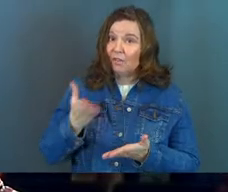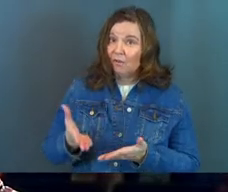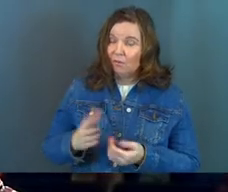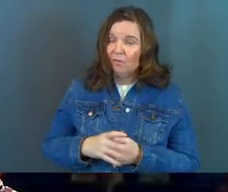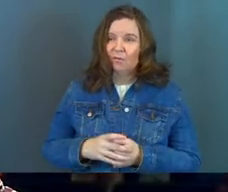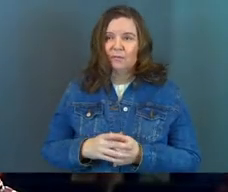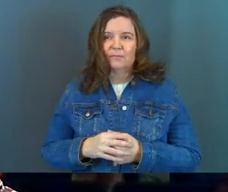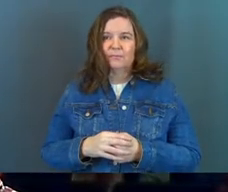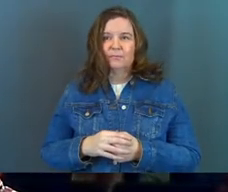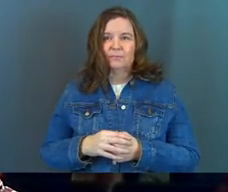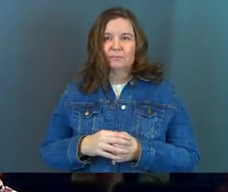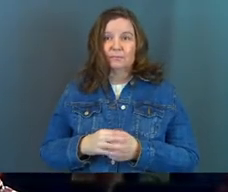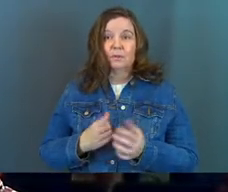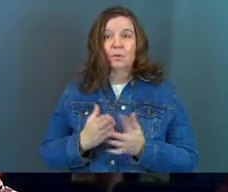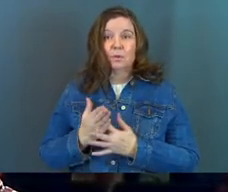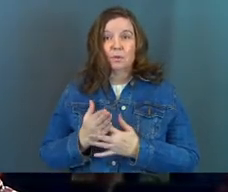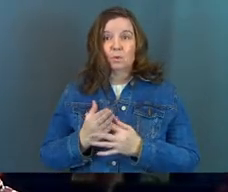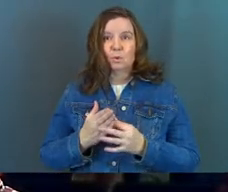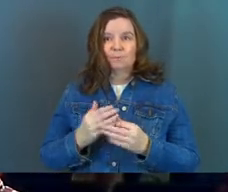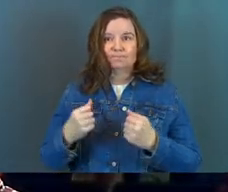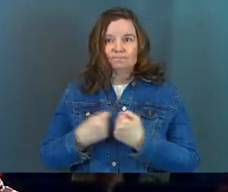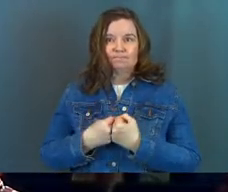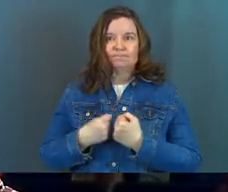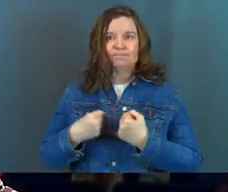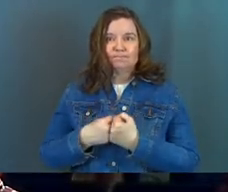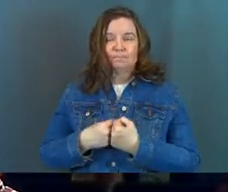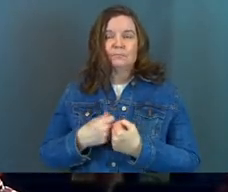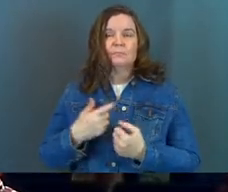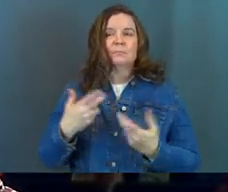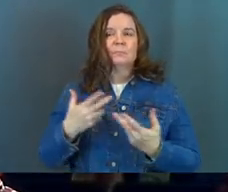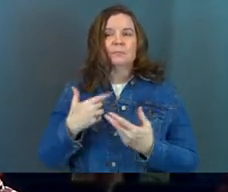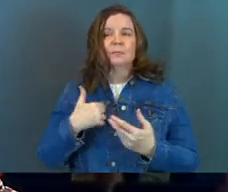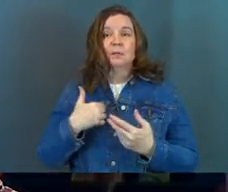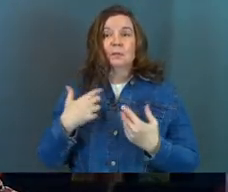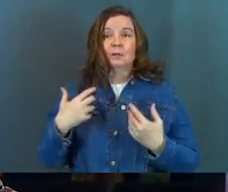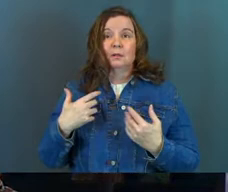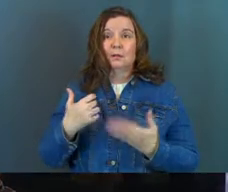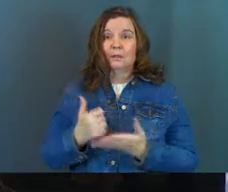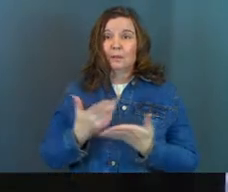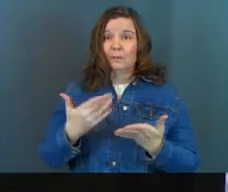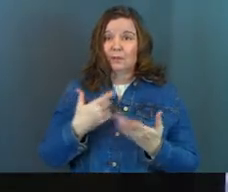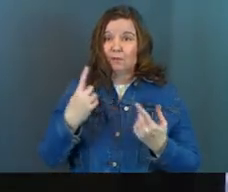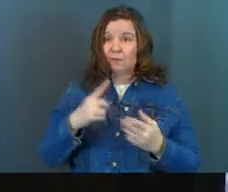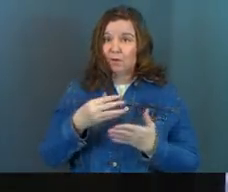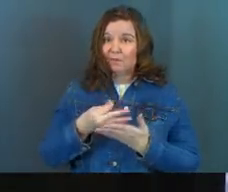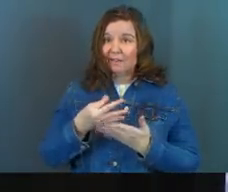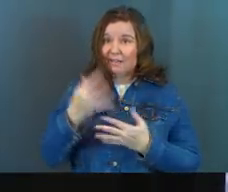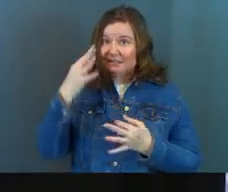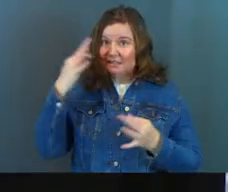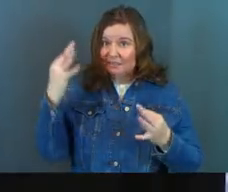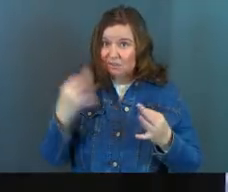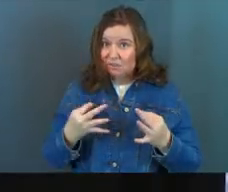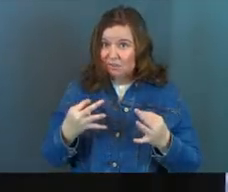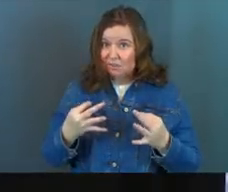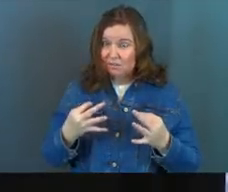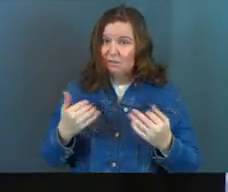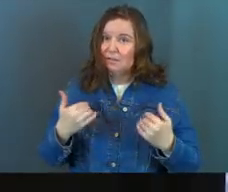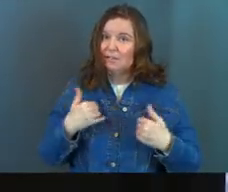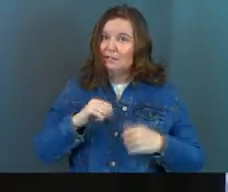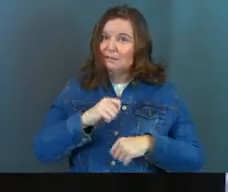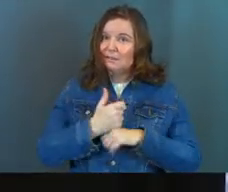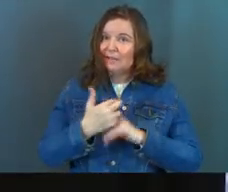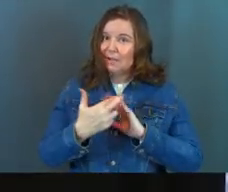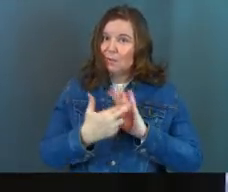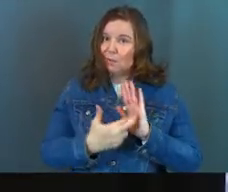there through friction was the helpful thing when it comes to financial decisions is to